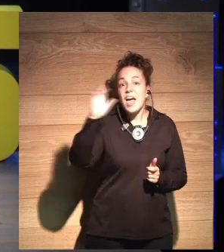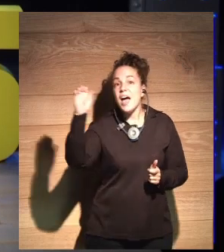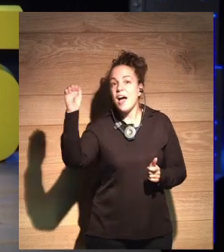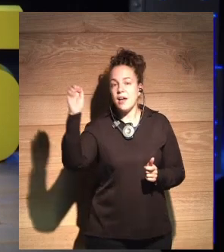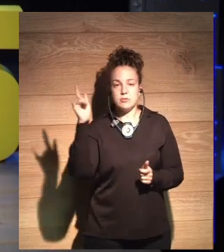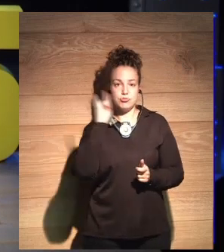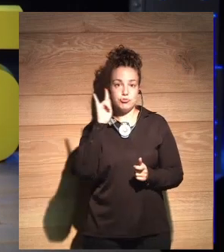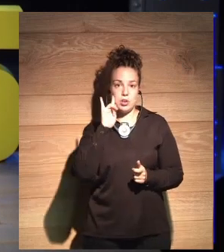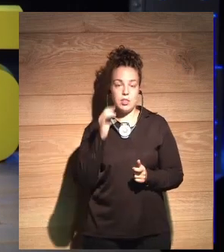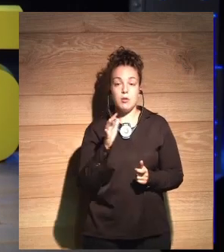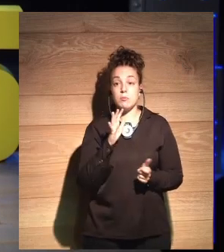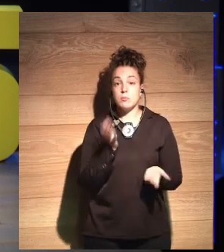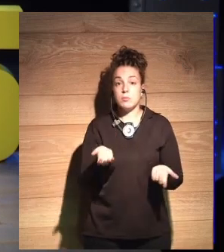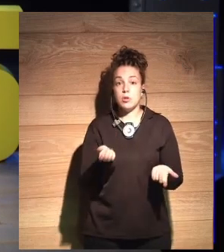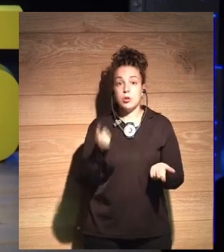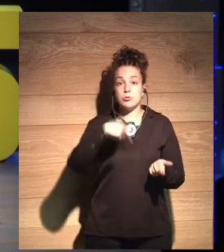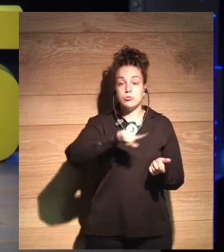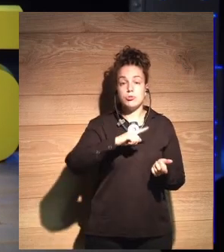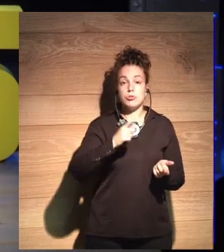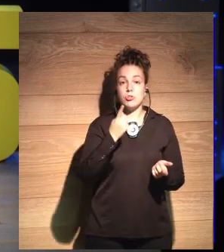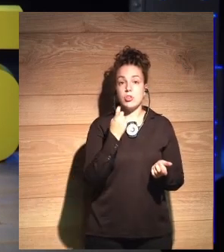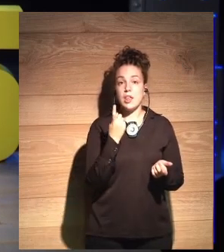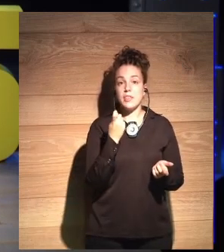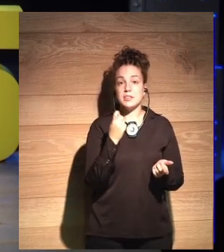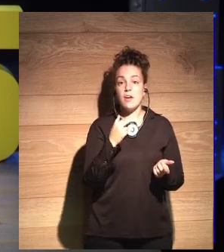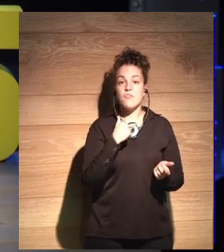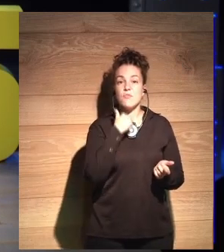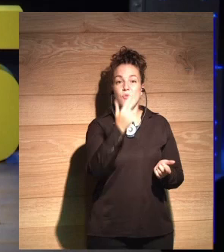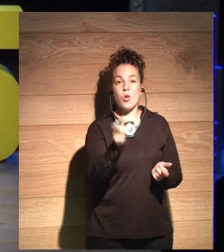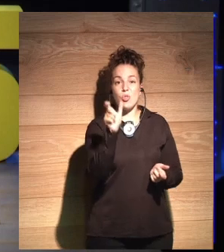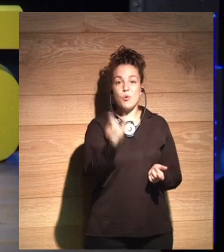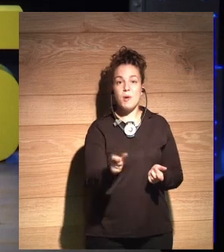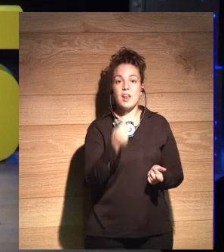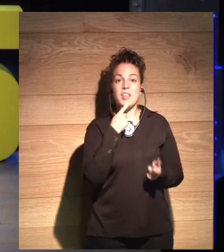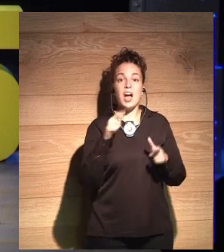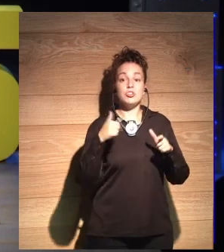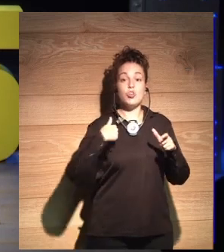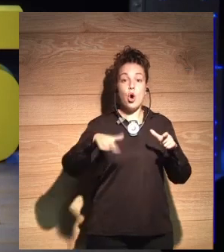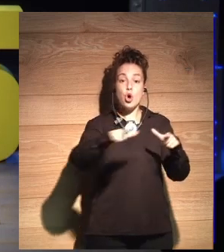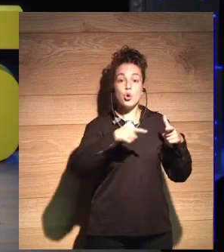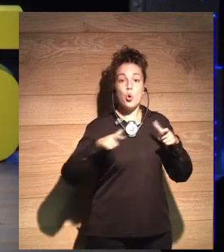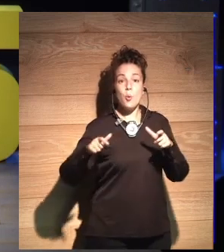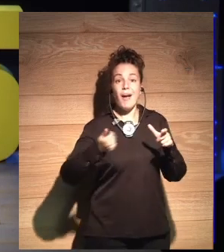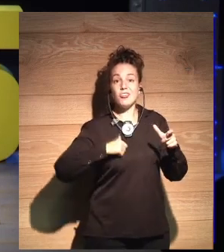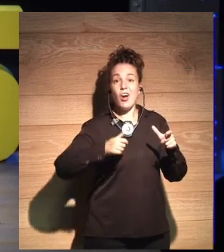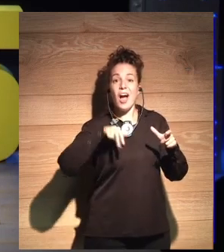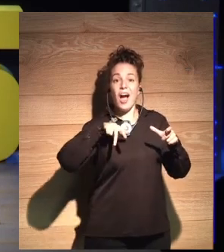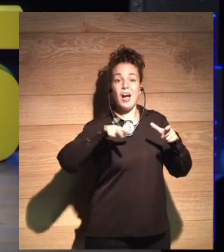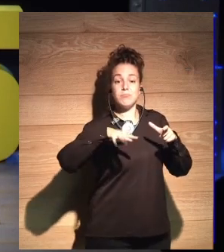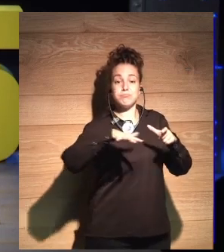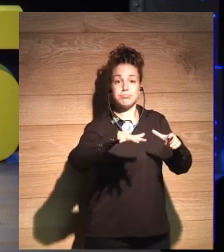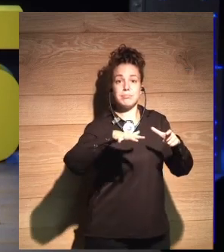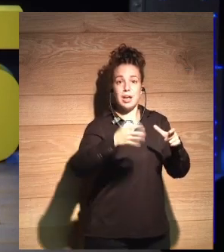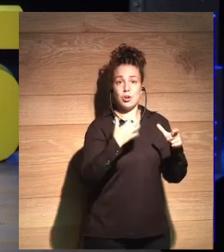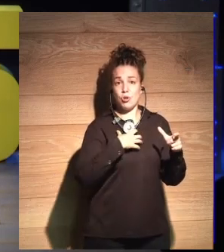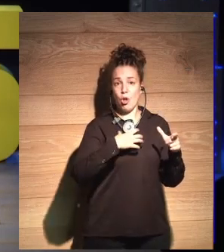Why do we need to have a human voice that says, I am a Roomba, I am stuck, help? Why? Also, how long does it take to say that? And you have to translate that